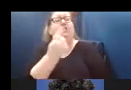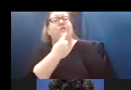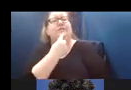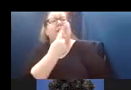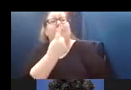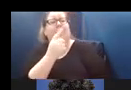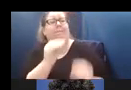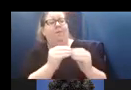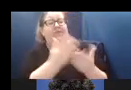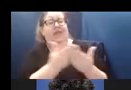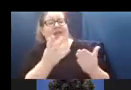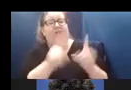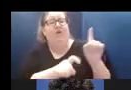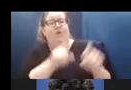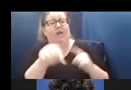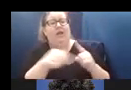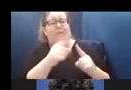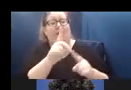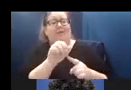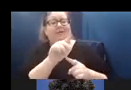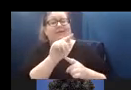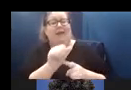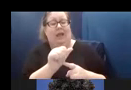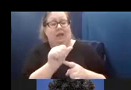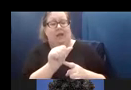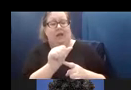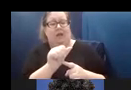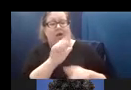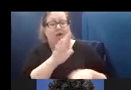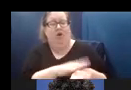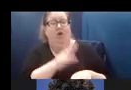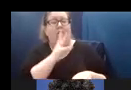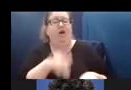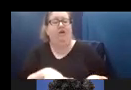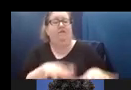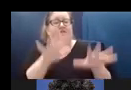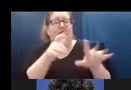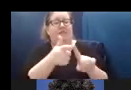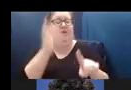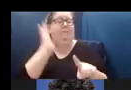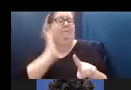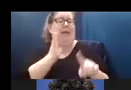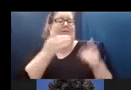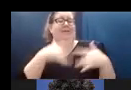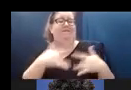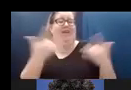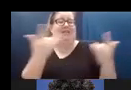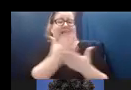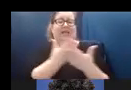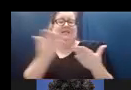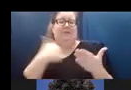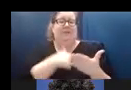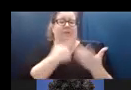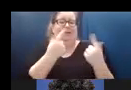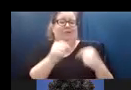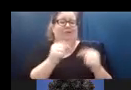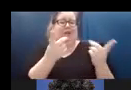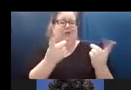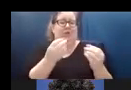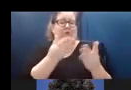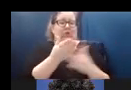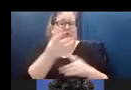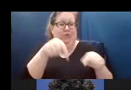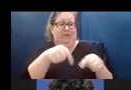a question about data on flooding from past events. And that is something that we've been trying to do through this